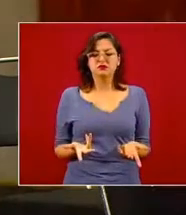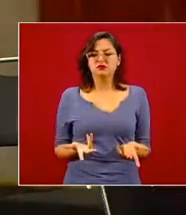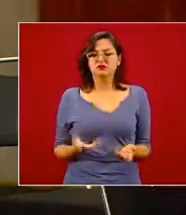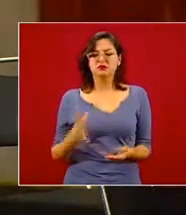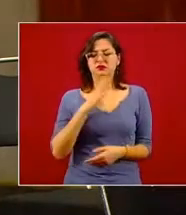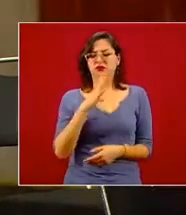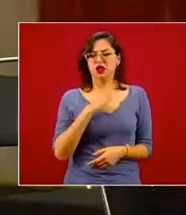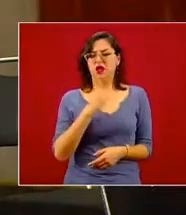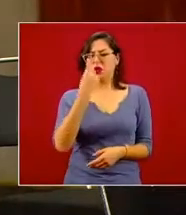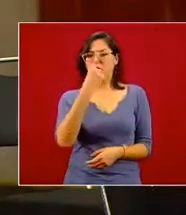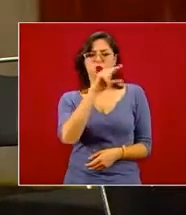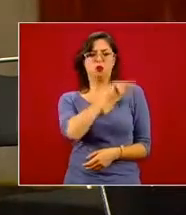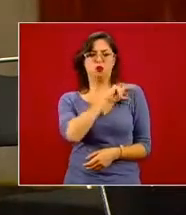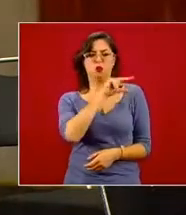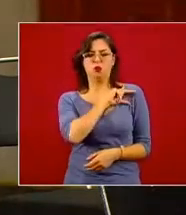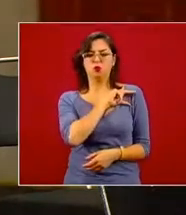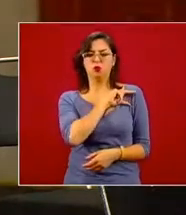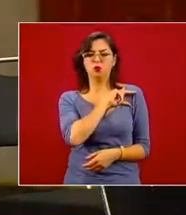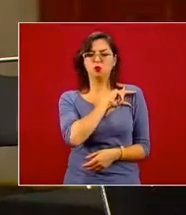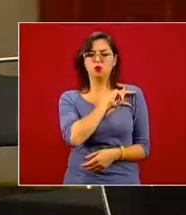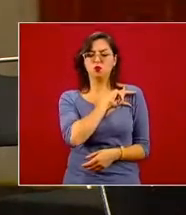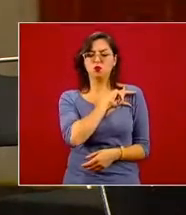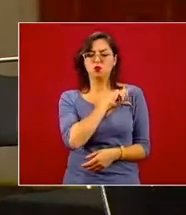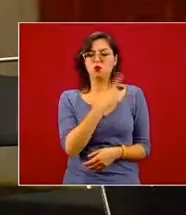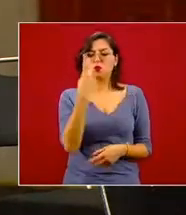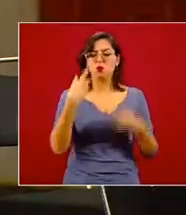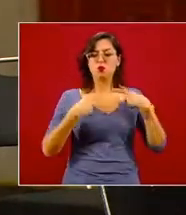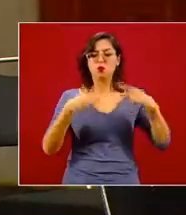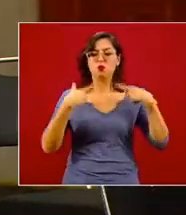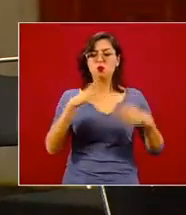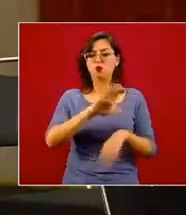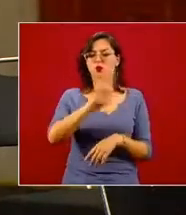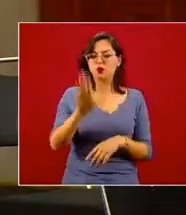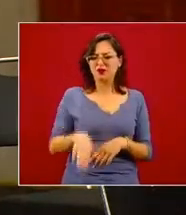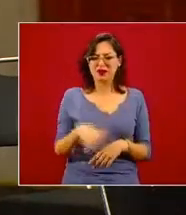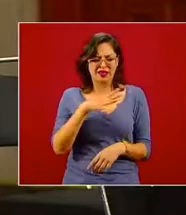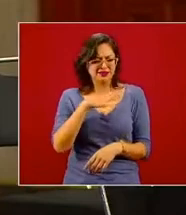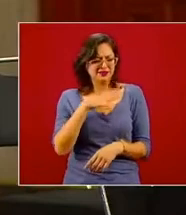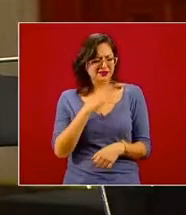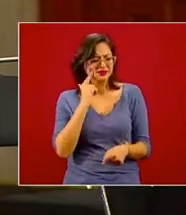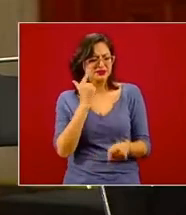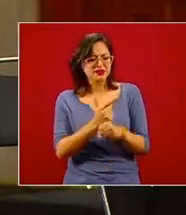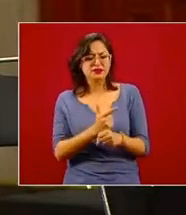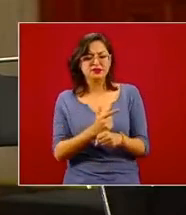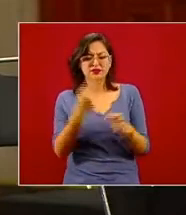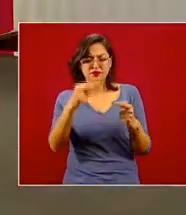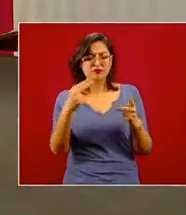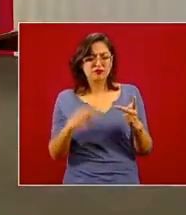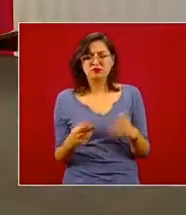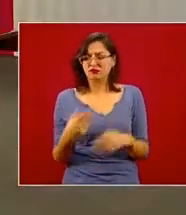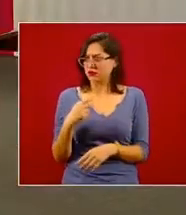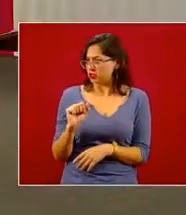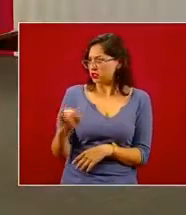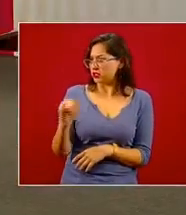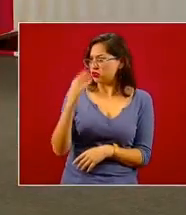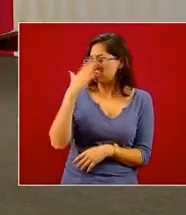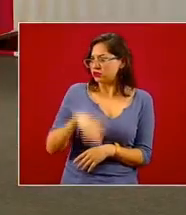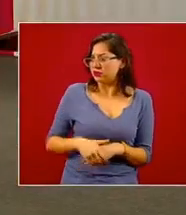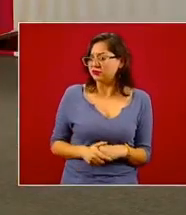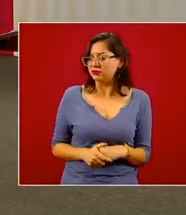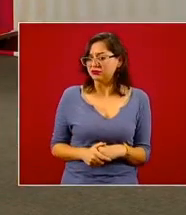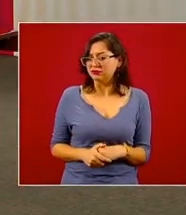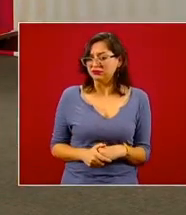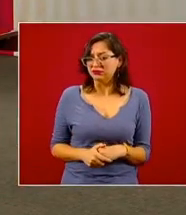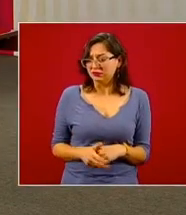last caso names, privado, hay un caso de una medical persona que units falleció, from es decir, están Mexican Institute of identificados Social simplemente. Security, of Vamos a darle la palabra al doctor.